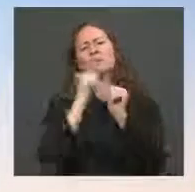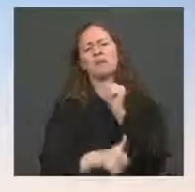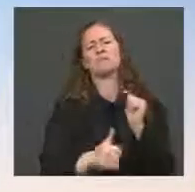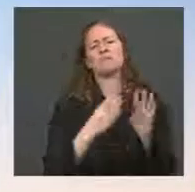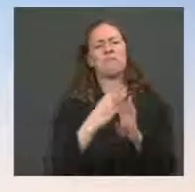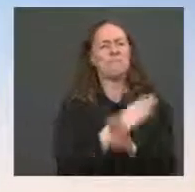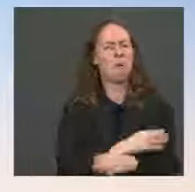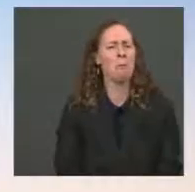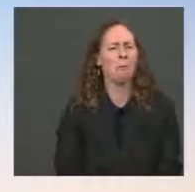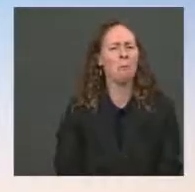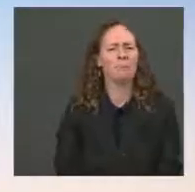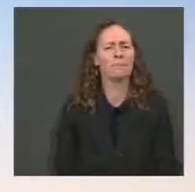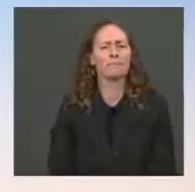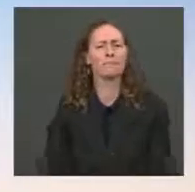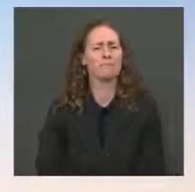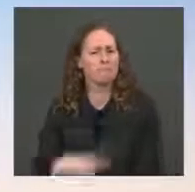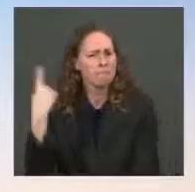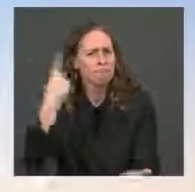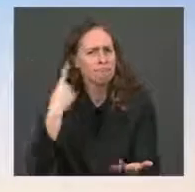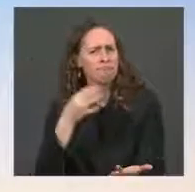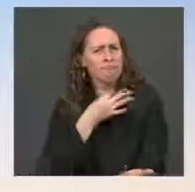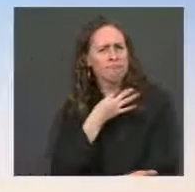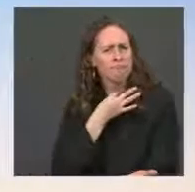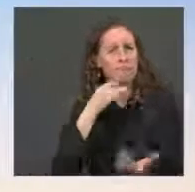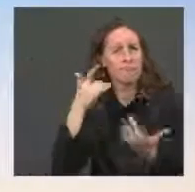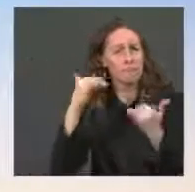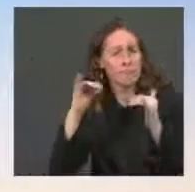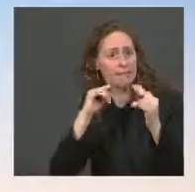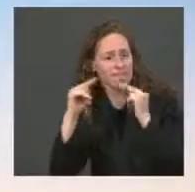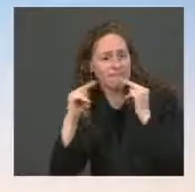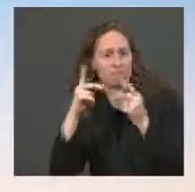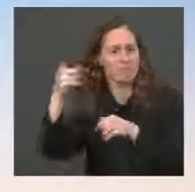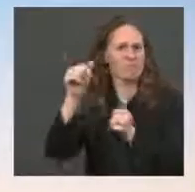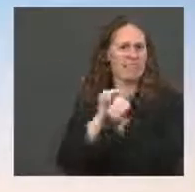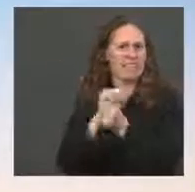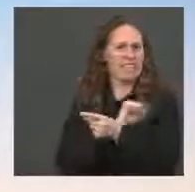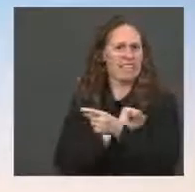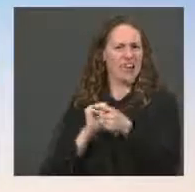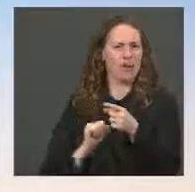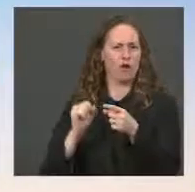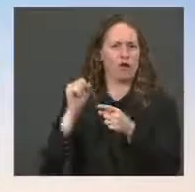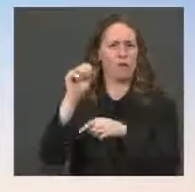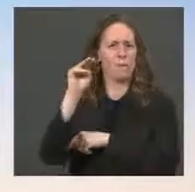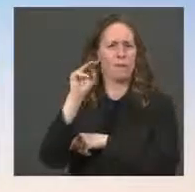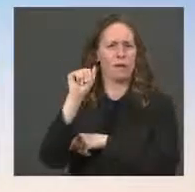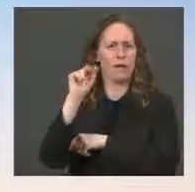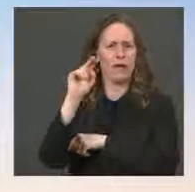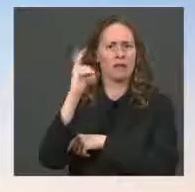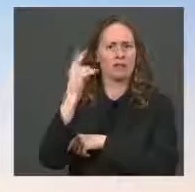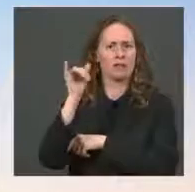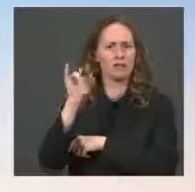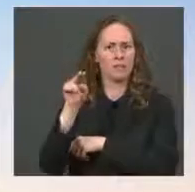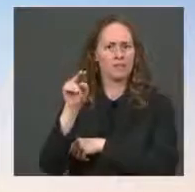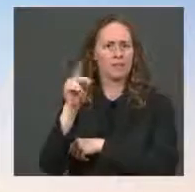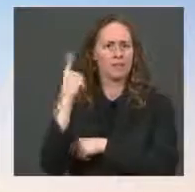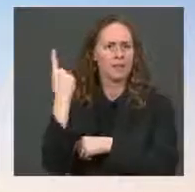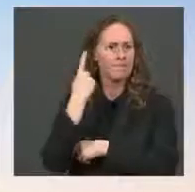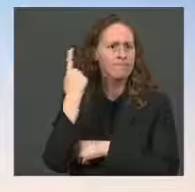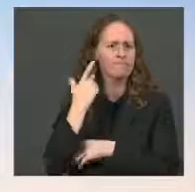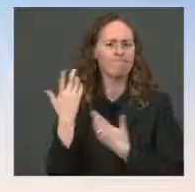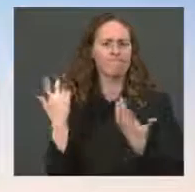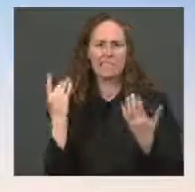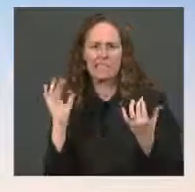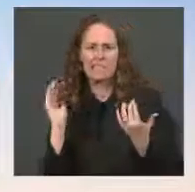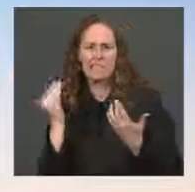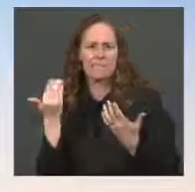guess, in your negotiations at the moment with Senators Manchin and Sinema, for instance, that certain climate provisions may be at stake in